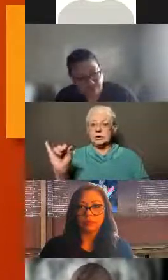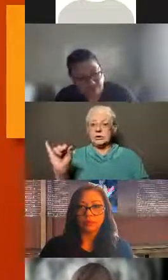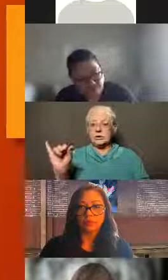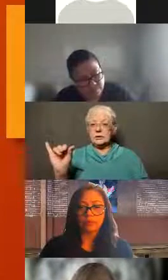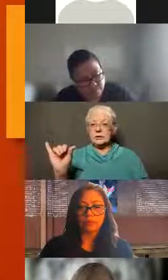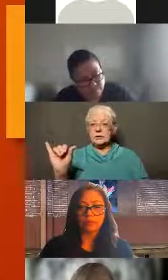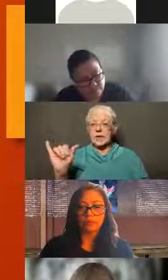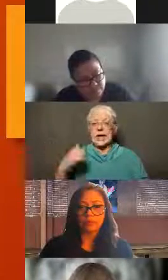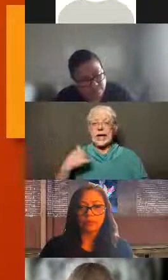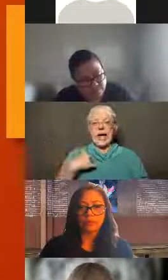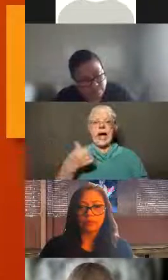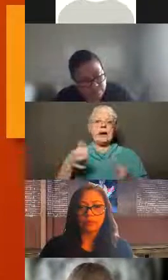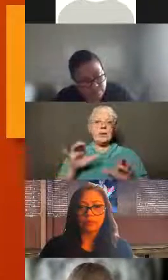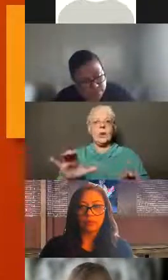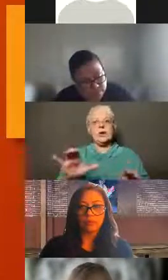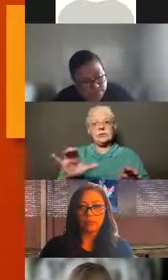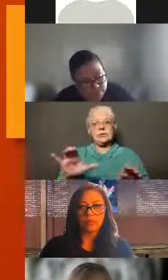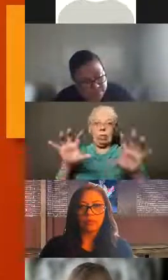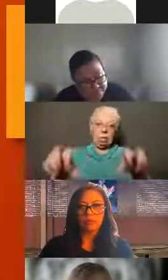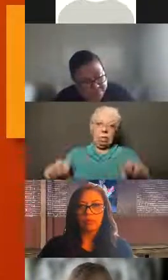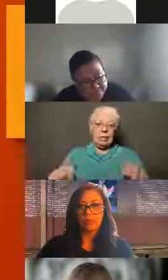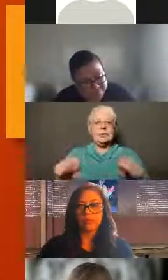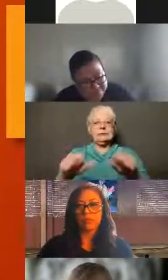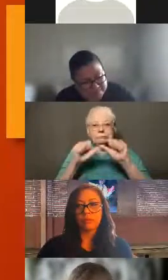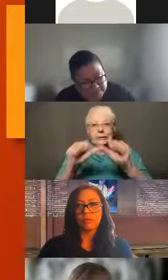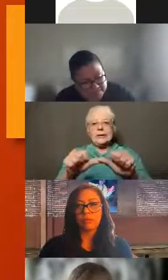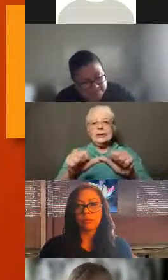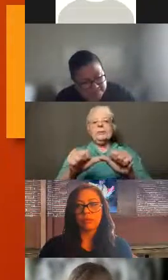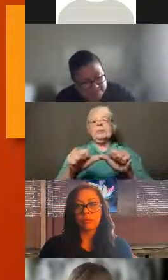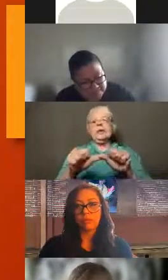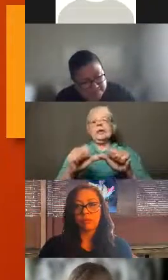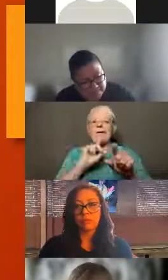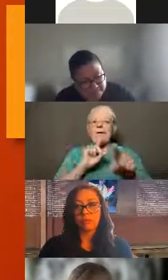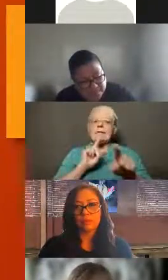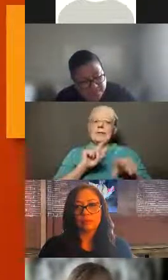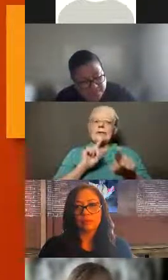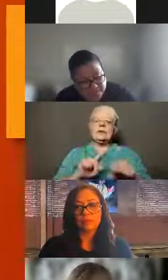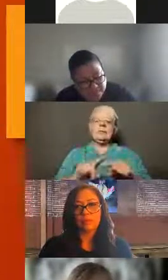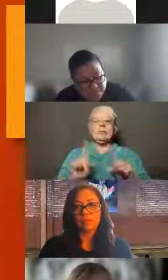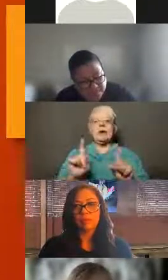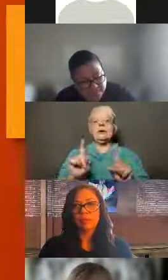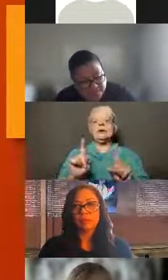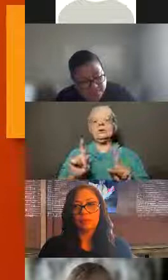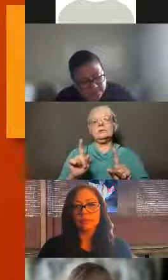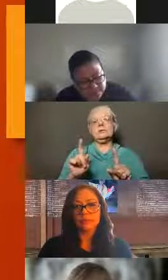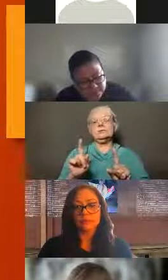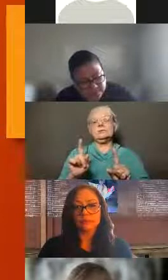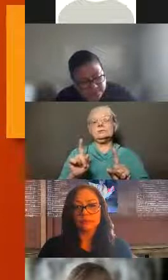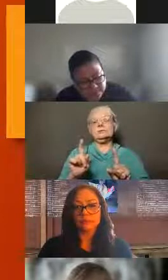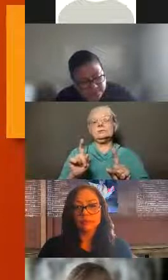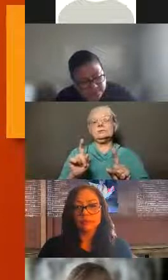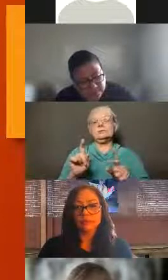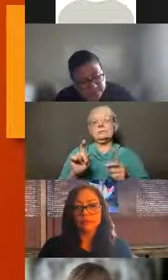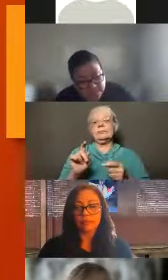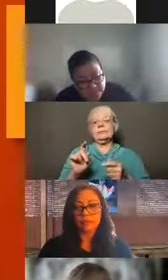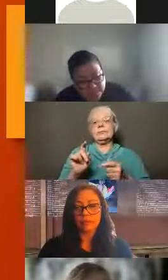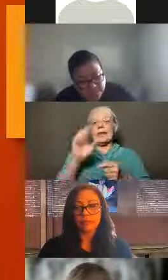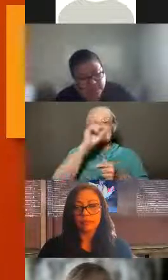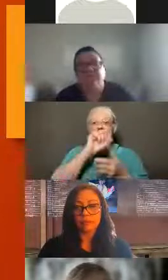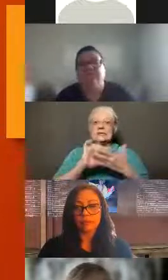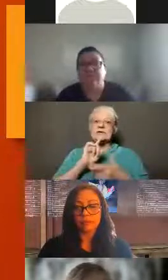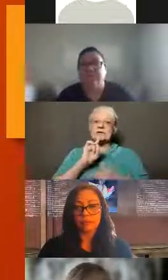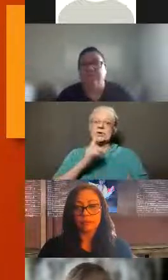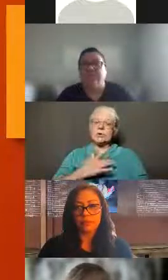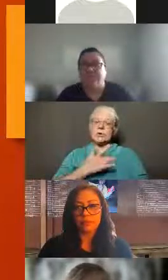I don't want to be the one to keep answering all the questions, but this is, I guess, near and dear to my